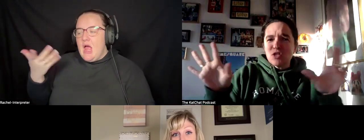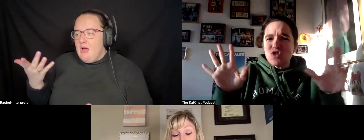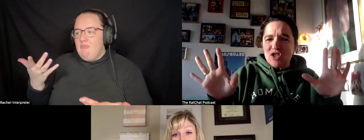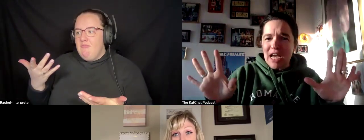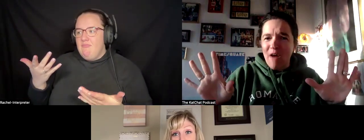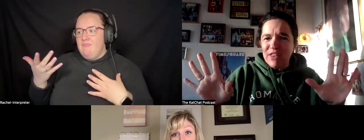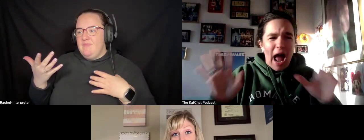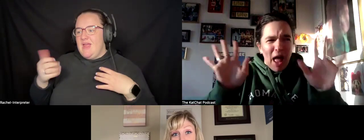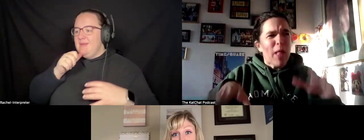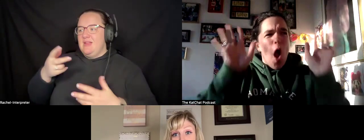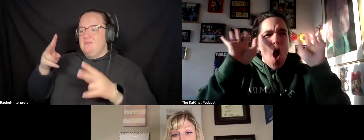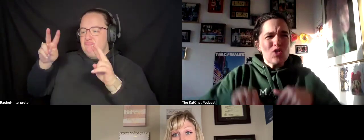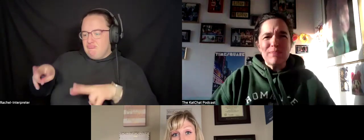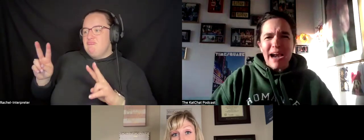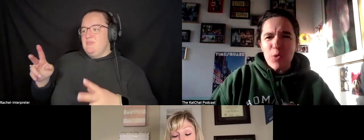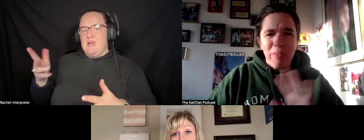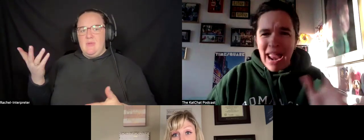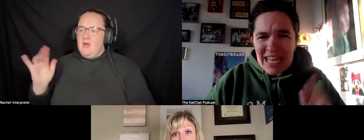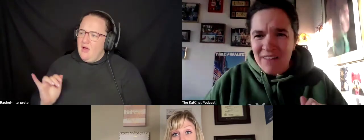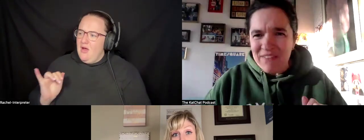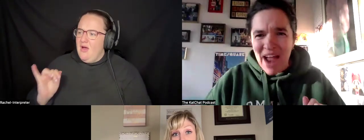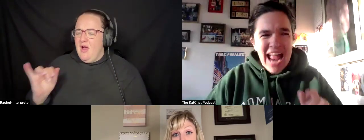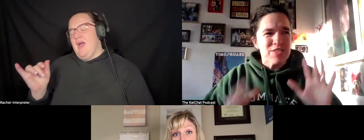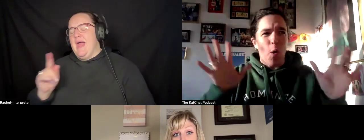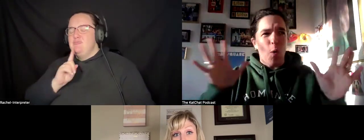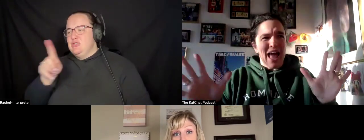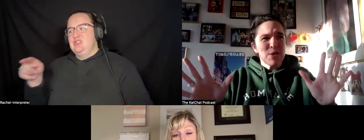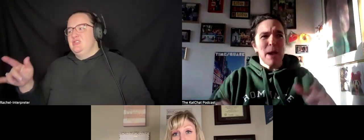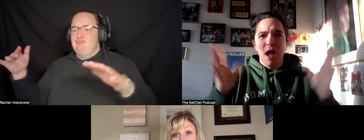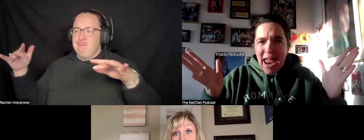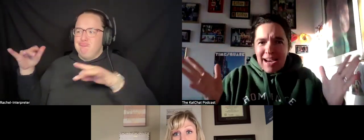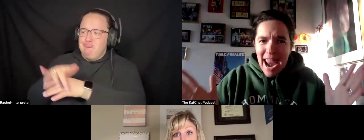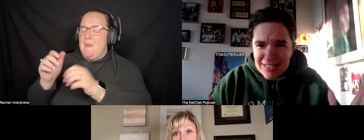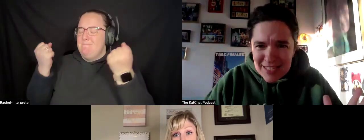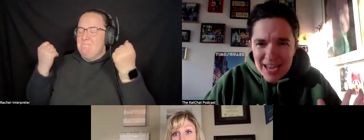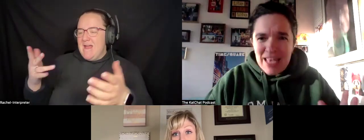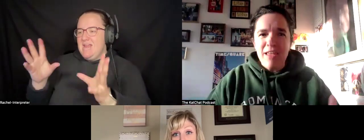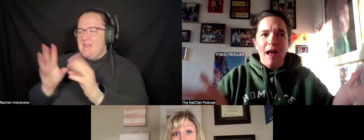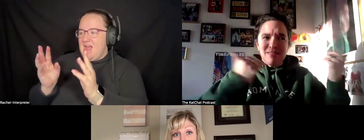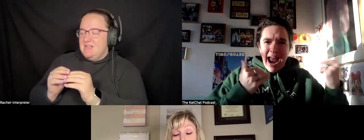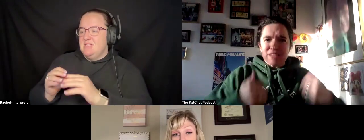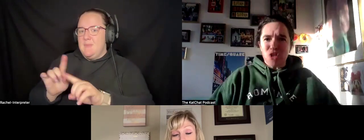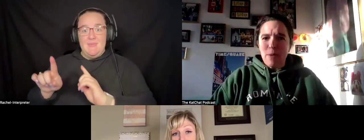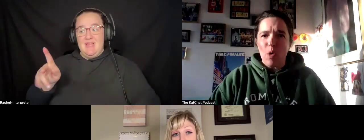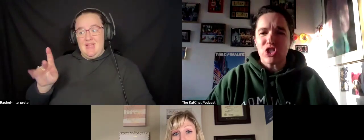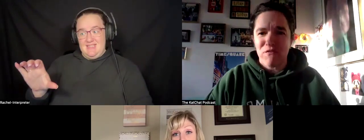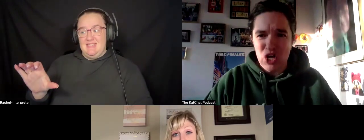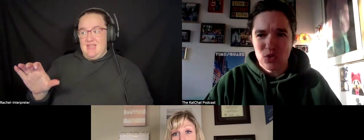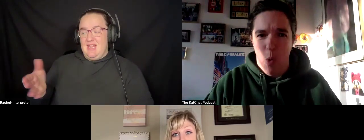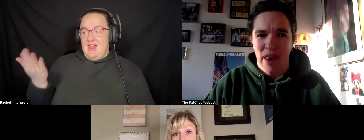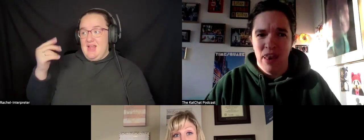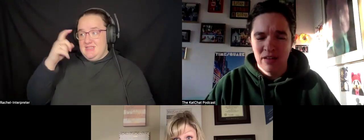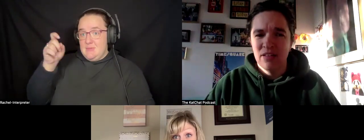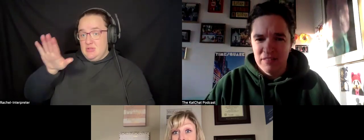be judgy, but I thought, oh, she went to plenty of events or whatever, but Kansas City last summer was your